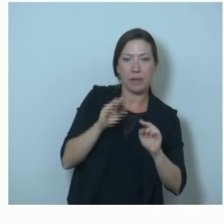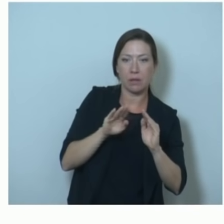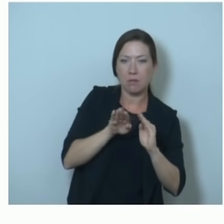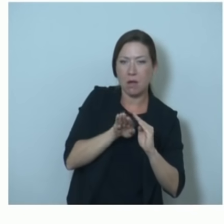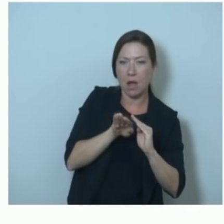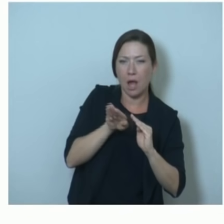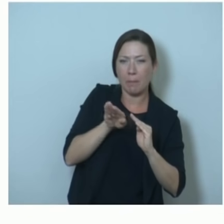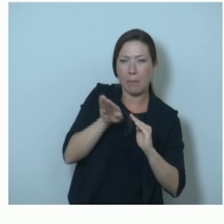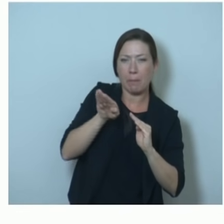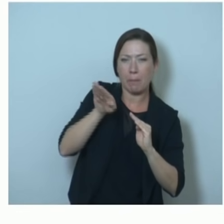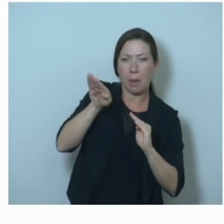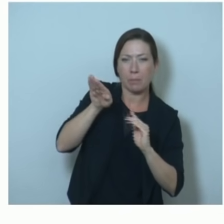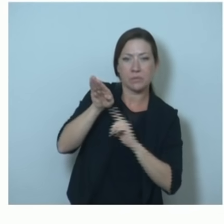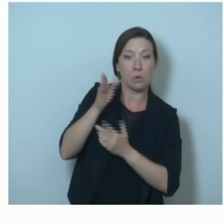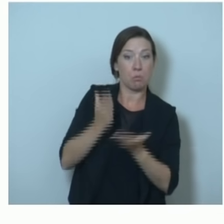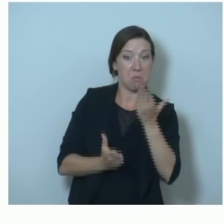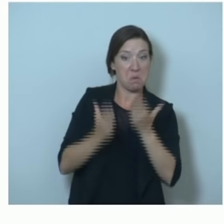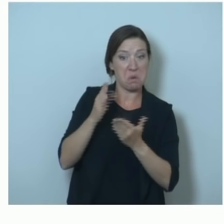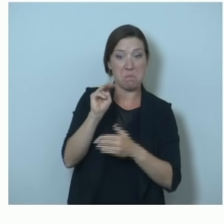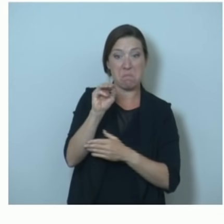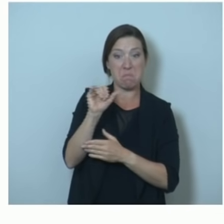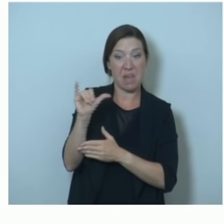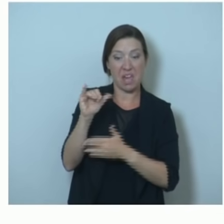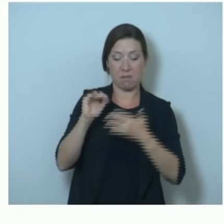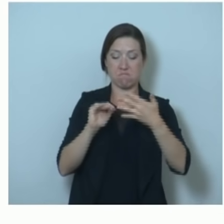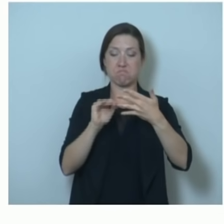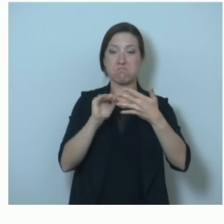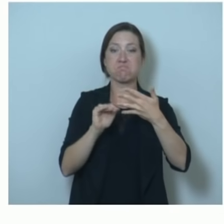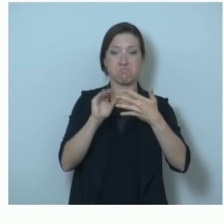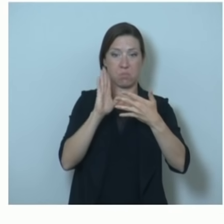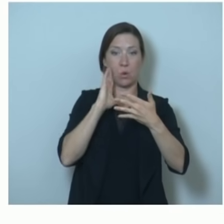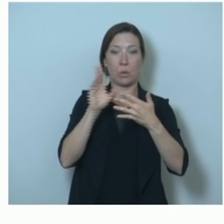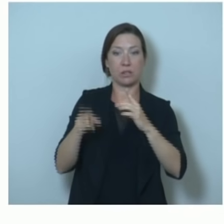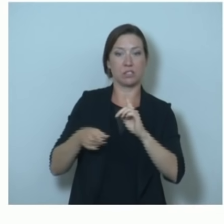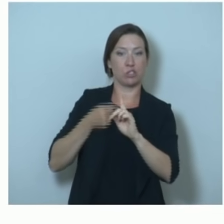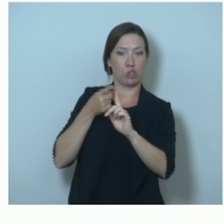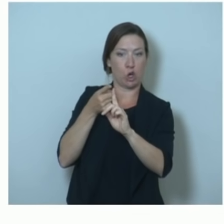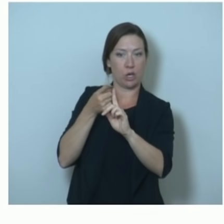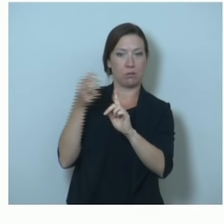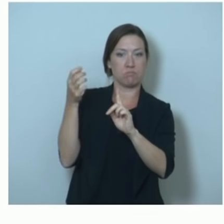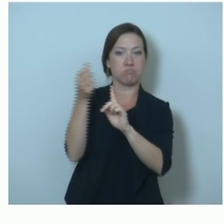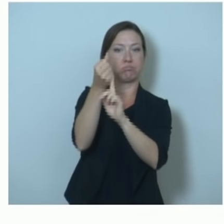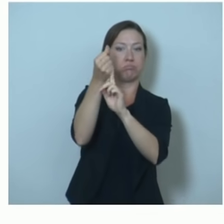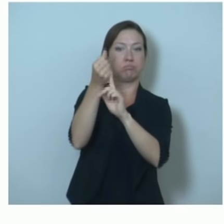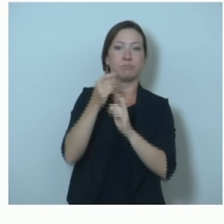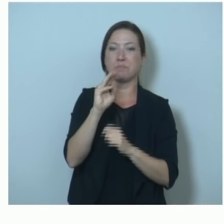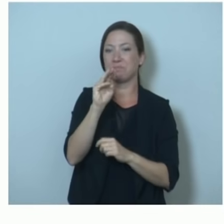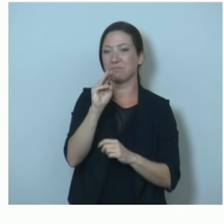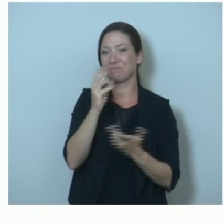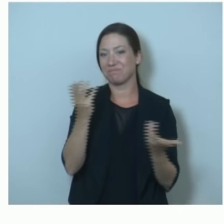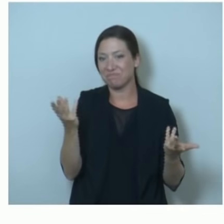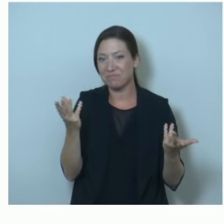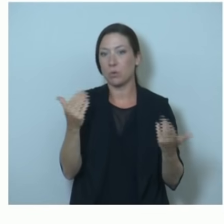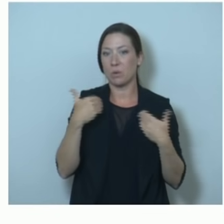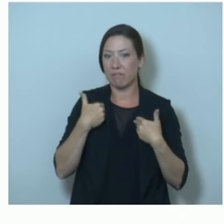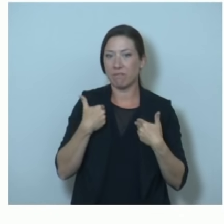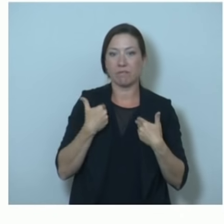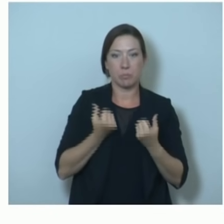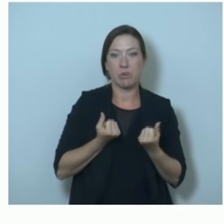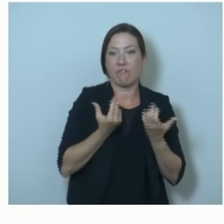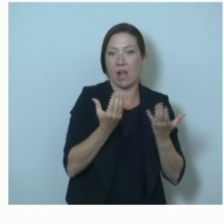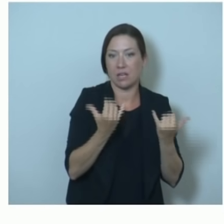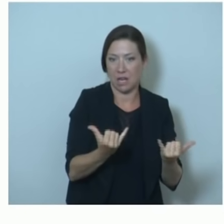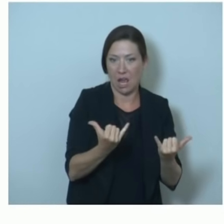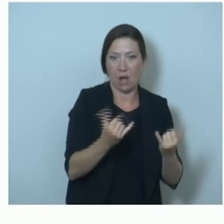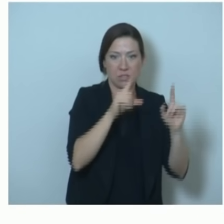by the middle of May, as the governor was referencing. A lot of great work doing there and a lot of testing on special populations, vulnerable